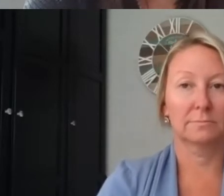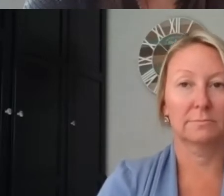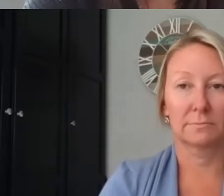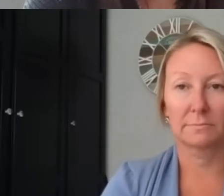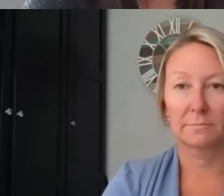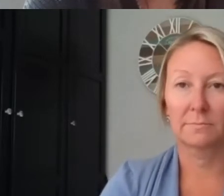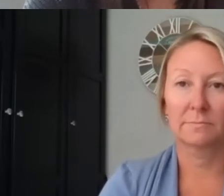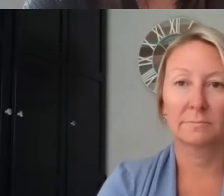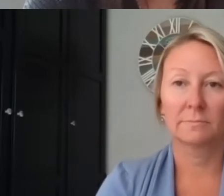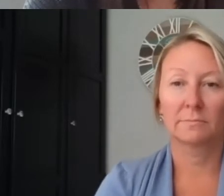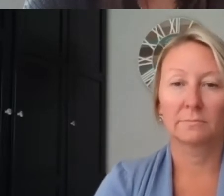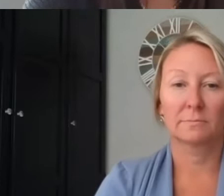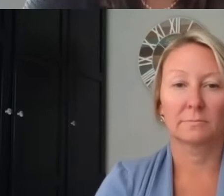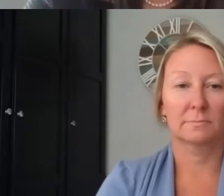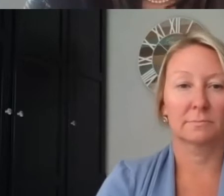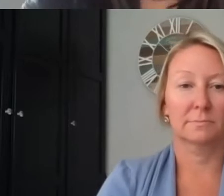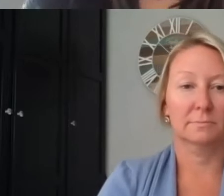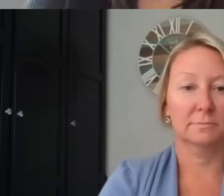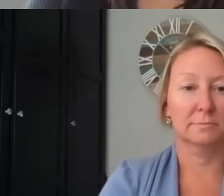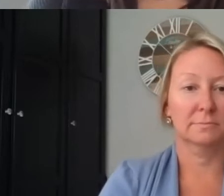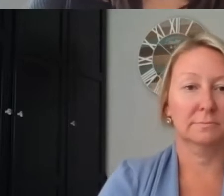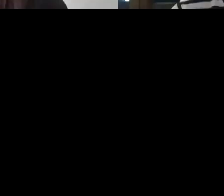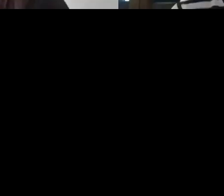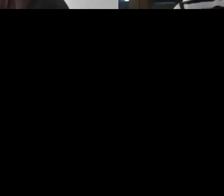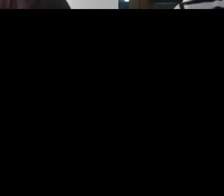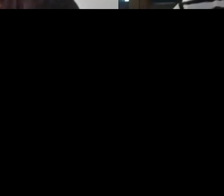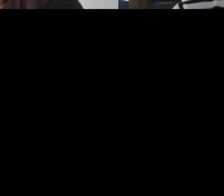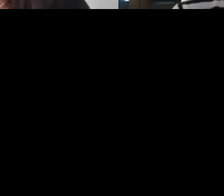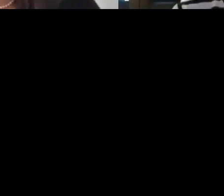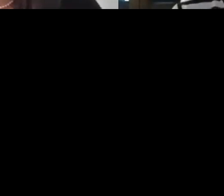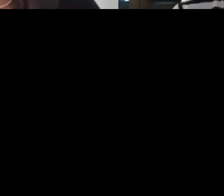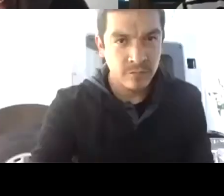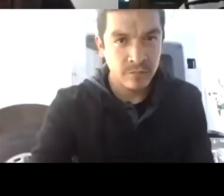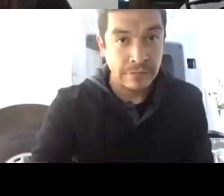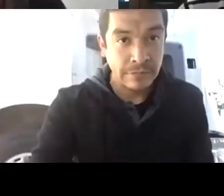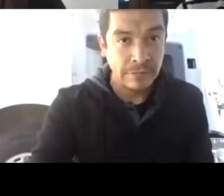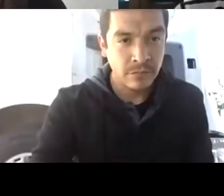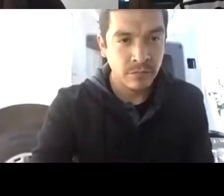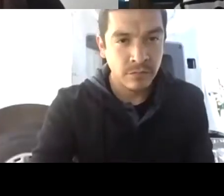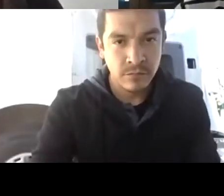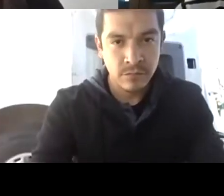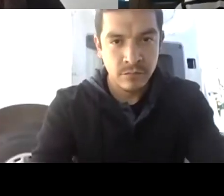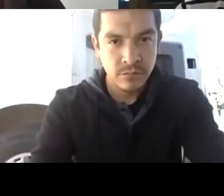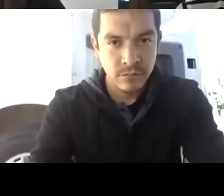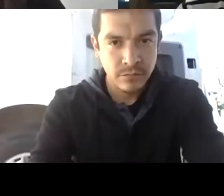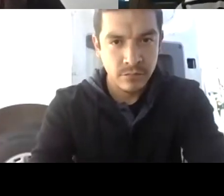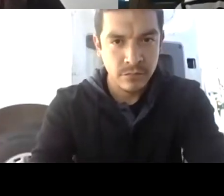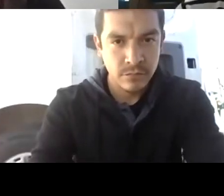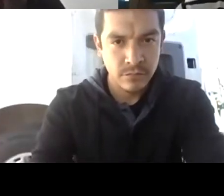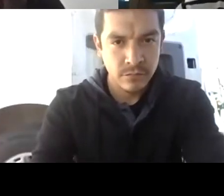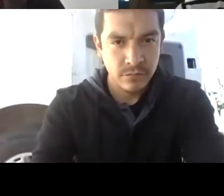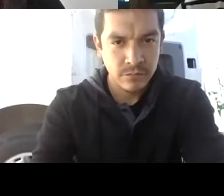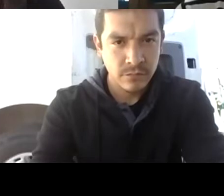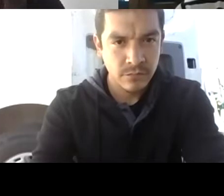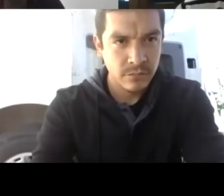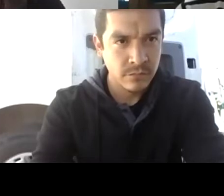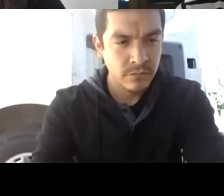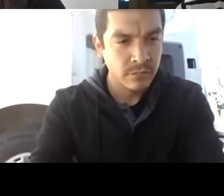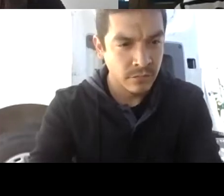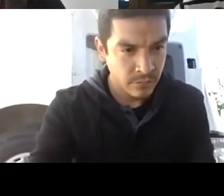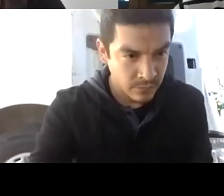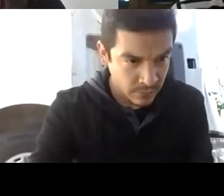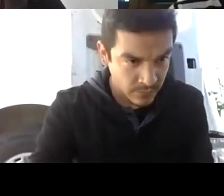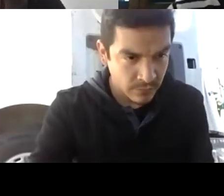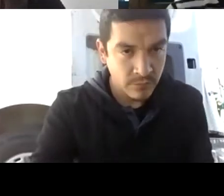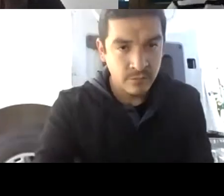Zoom and also via Facebook Live. I do apologize. We are having some technical difficulties here. We are short an ASL